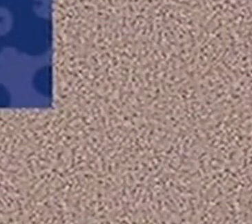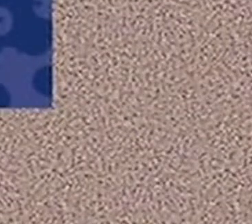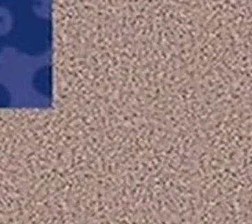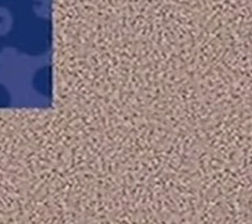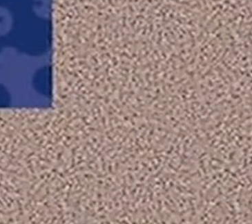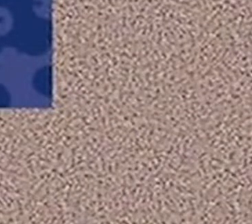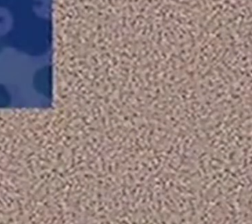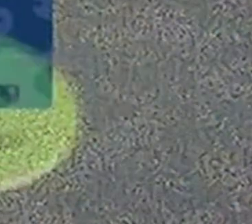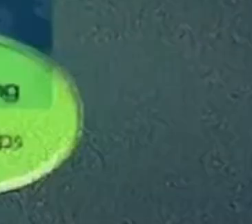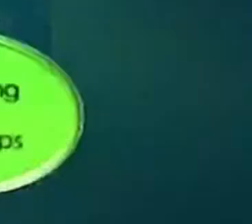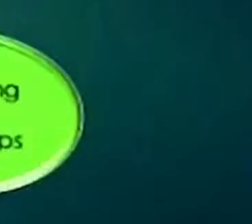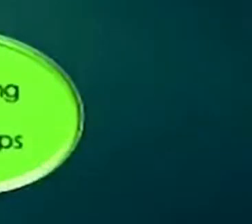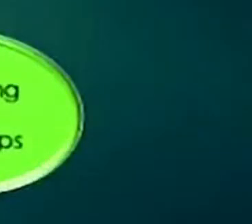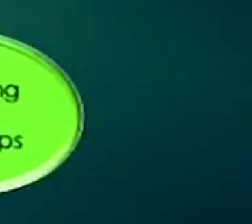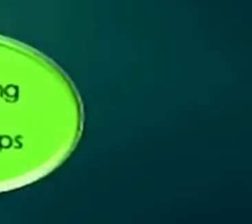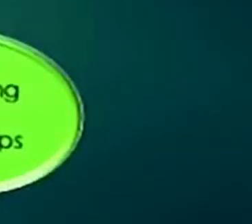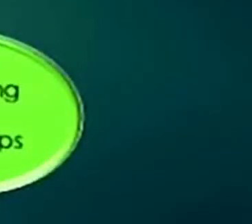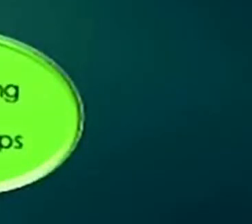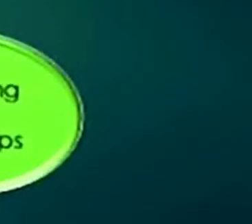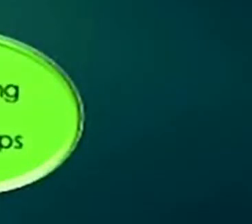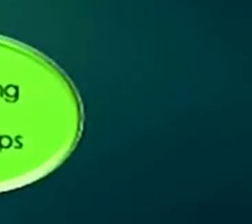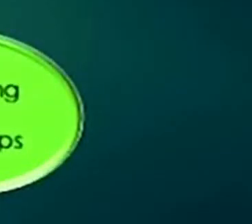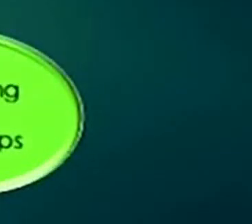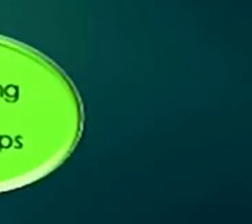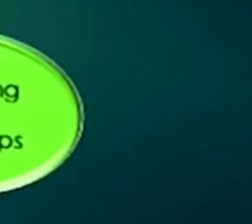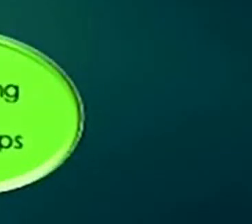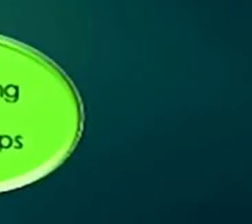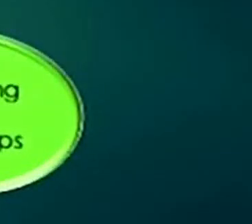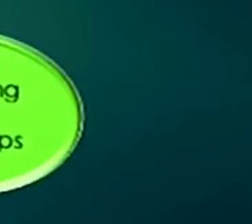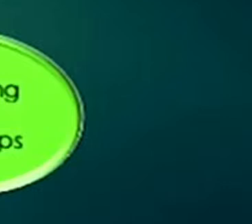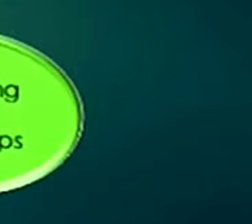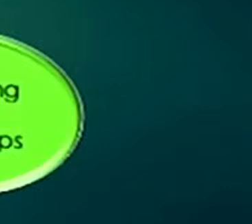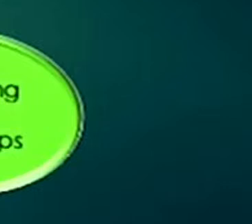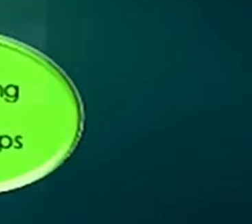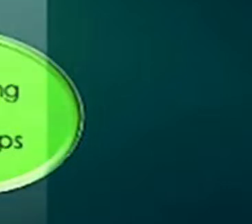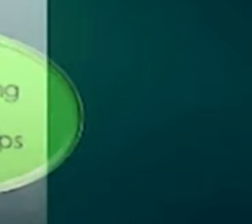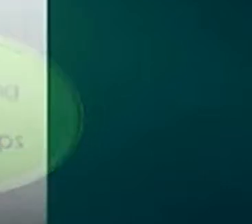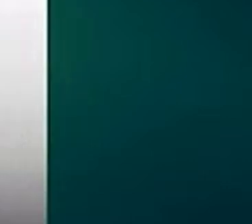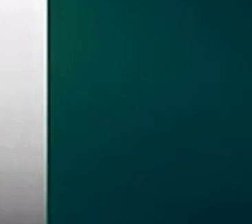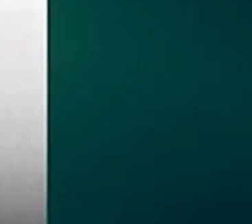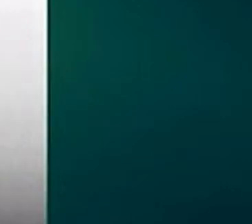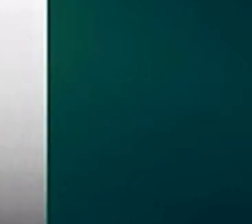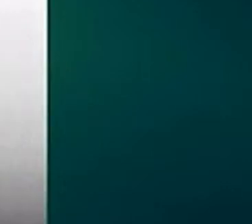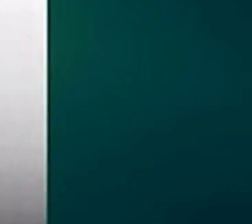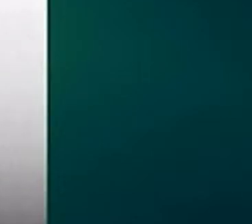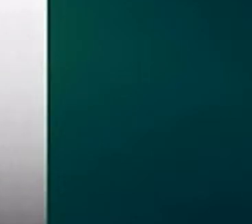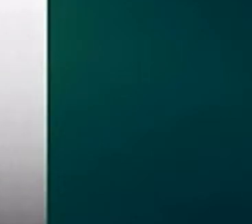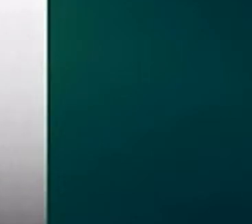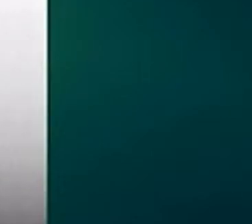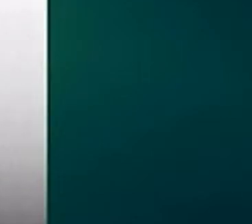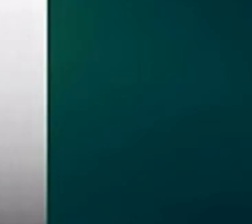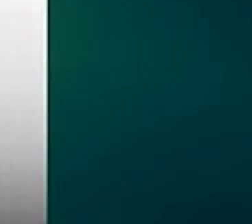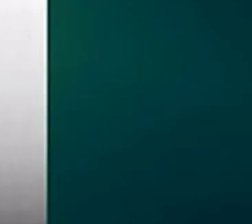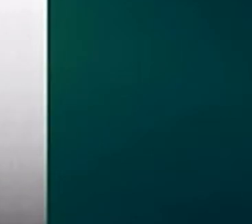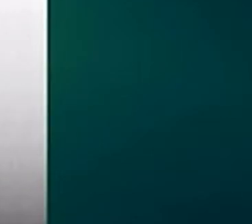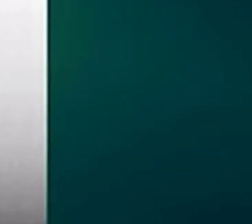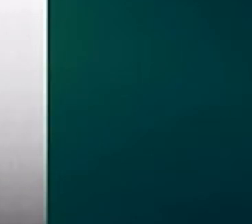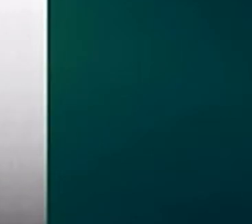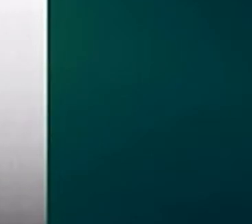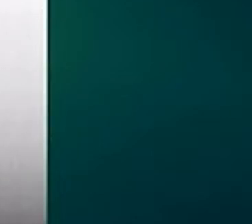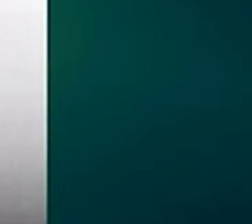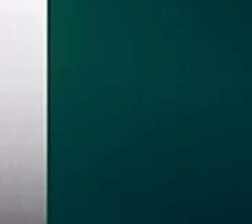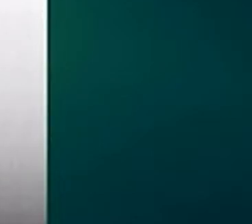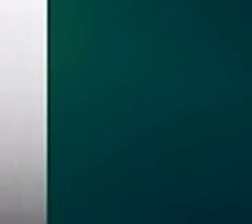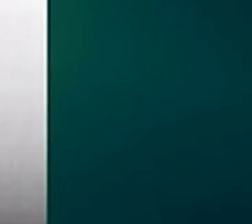or when you do organize community town hall meetings, select youth representatives from these communities who have, of